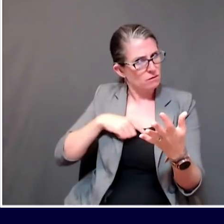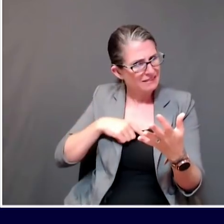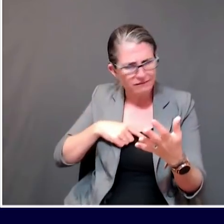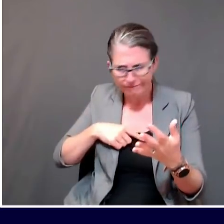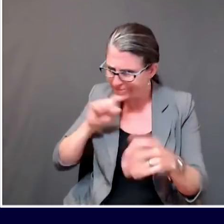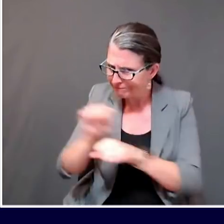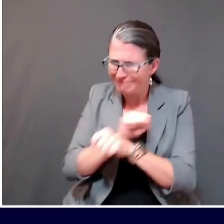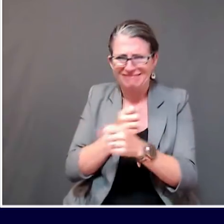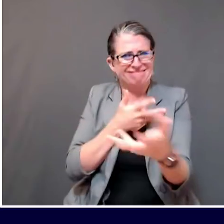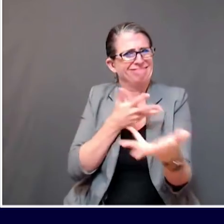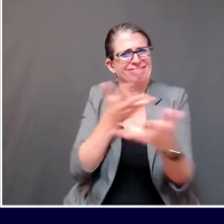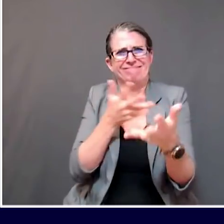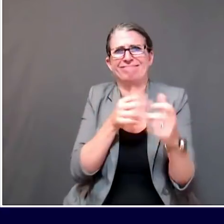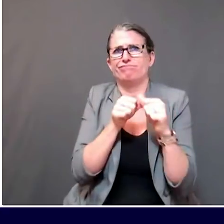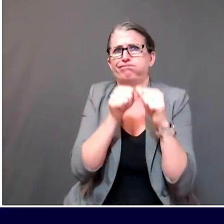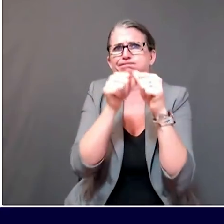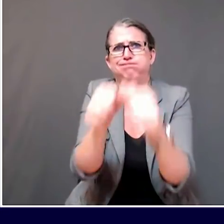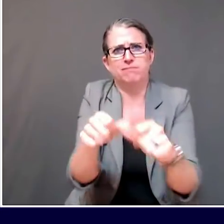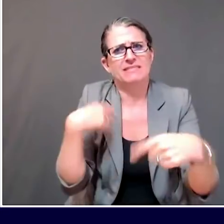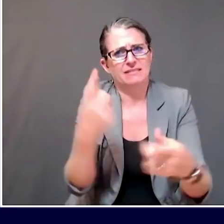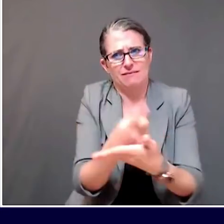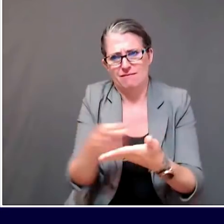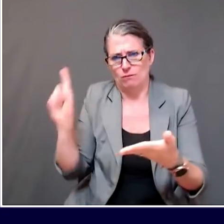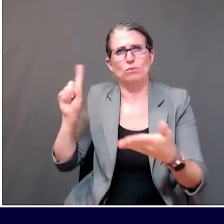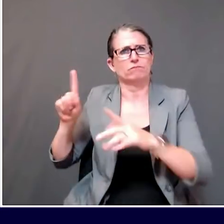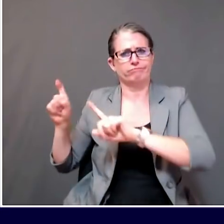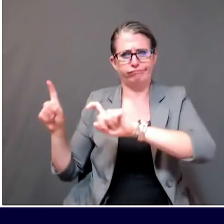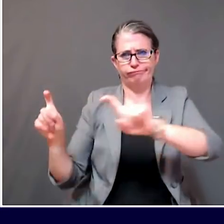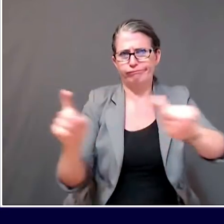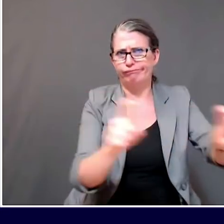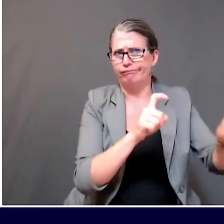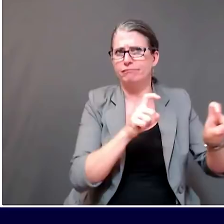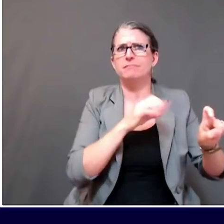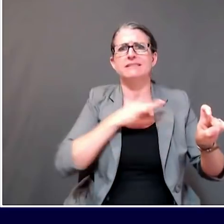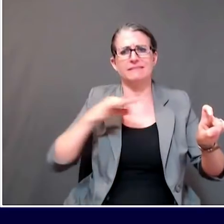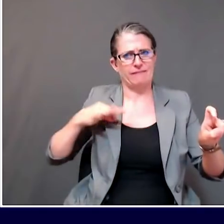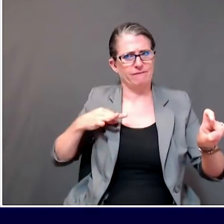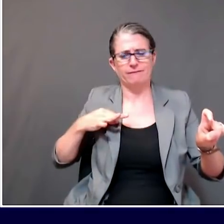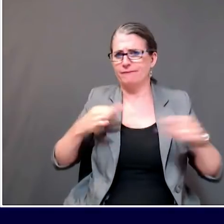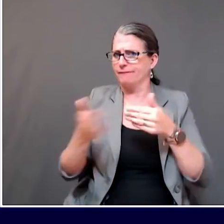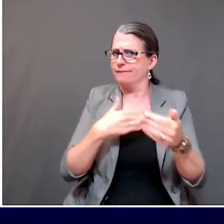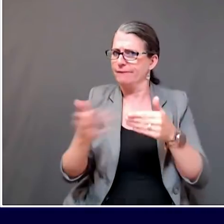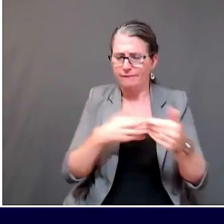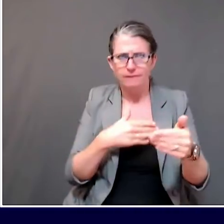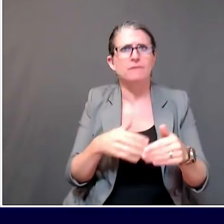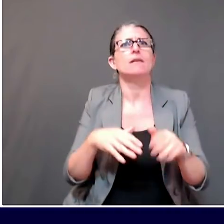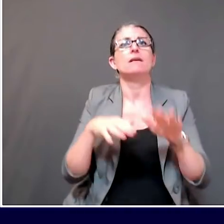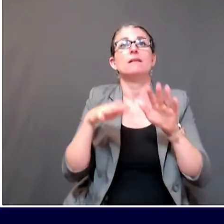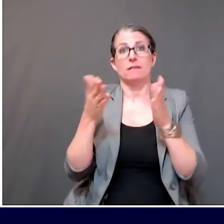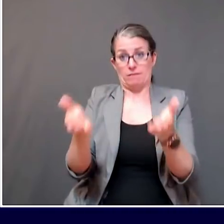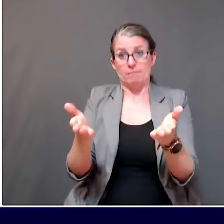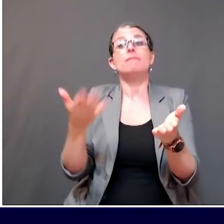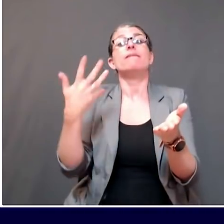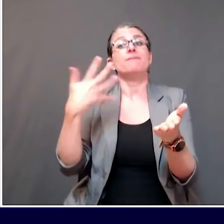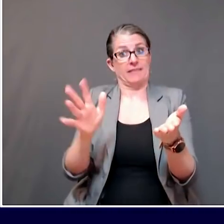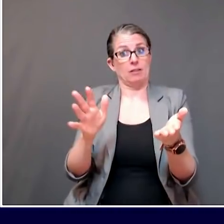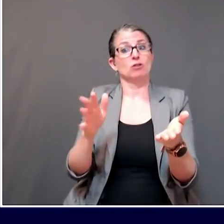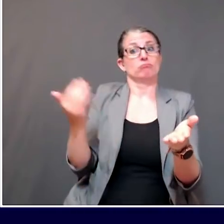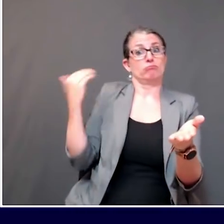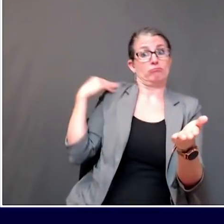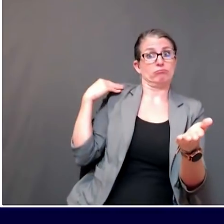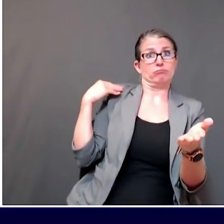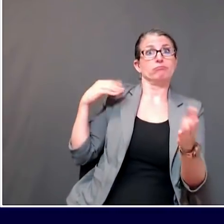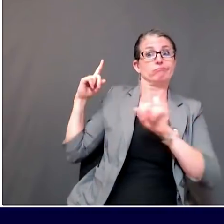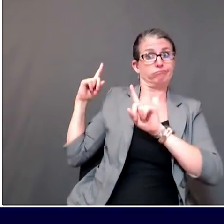at American Roots. The management of American Roots is conducting another round of universal testing on all